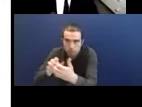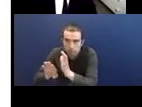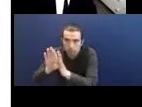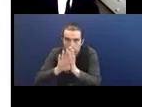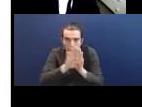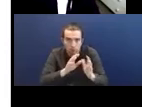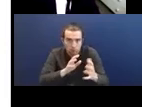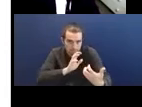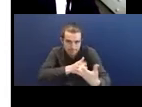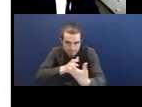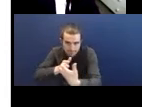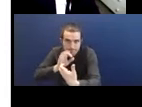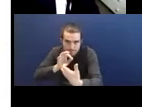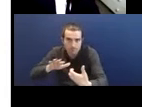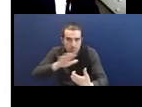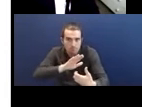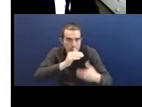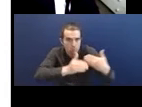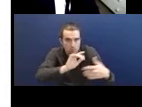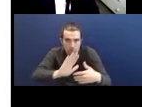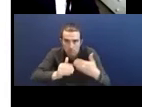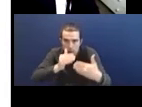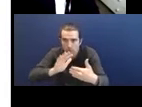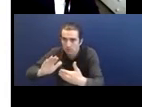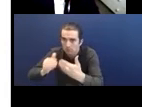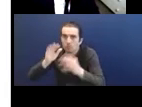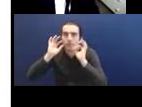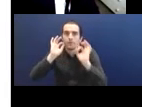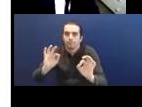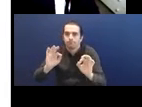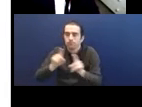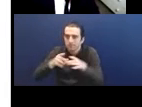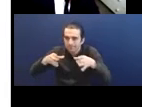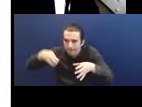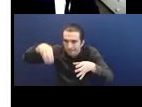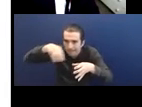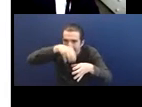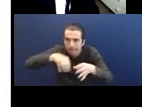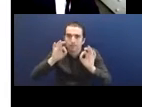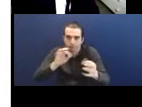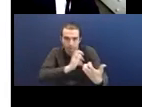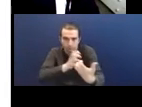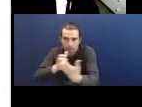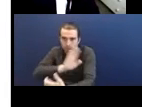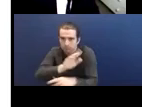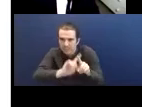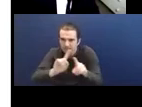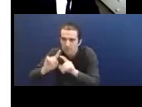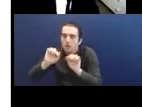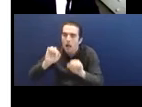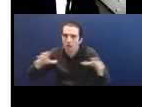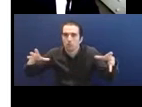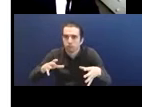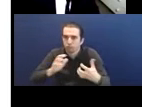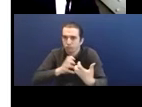denied access. Segregation occurs when the education of students with disabilities is provided in separate environments, designed